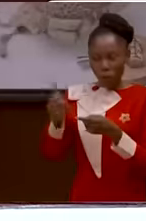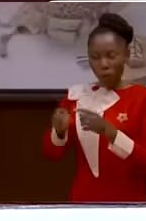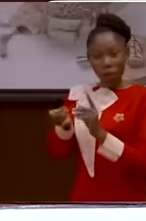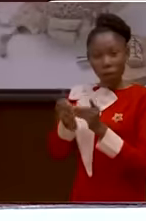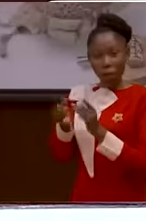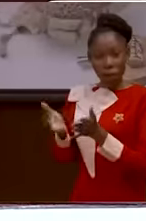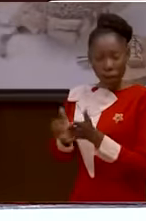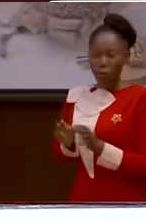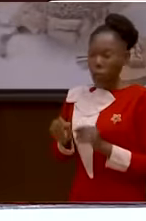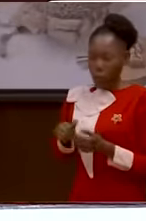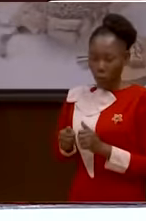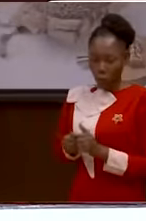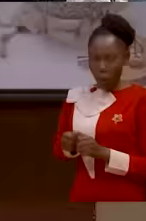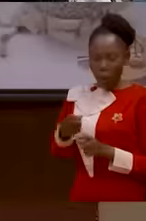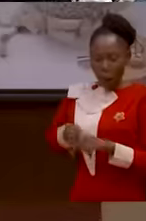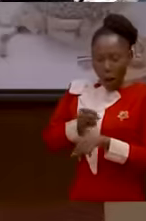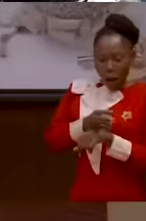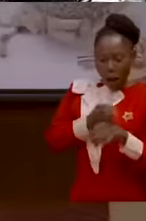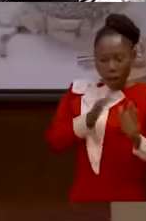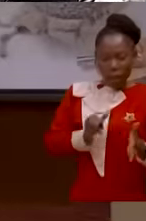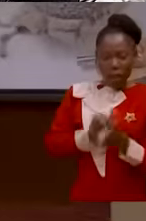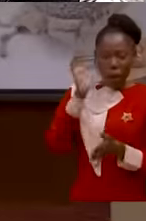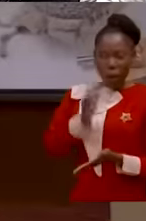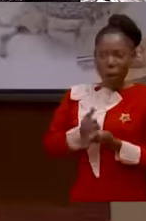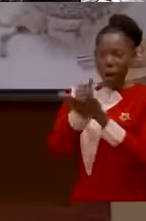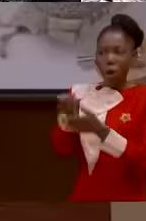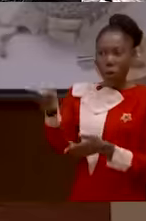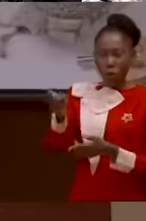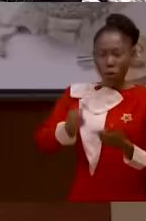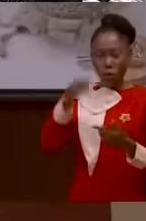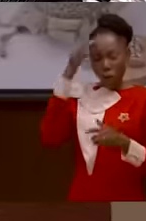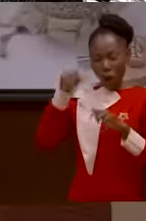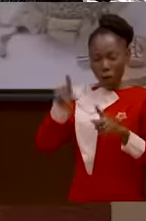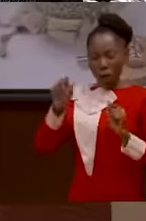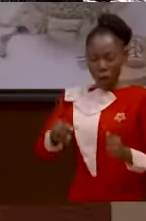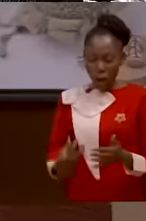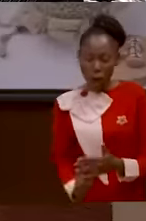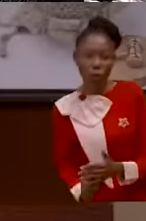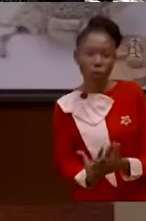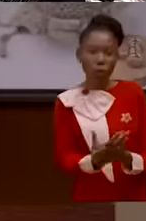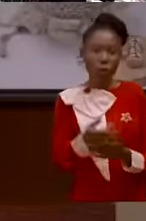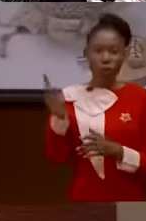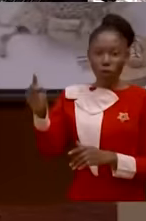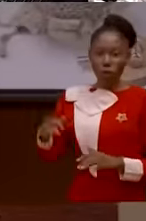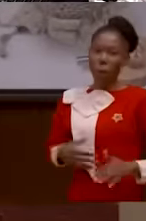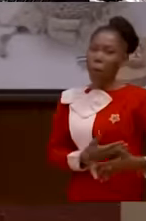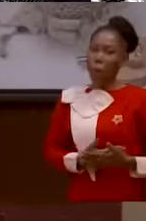couple. Do you understand? Yes. So you'll be able to know how to raise, you have to balance it.